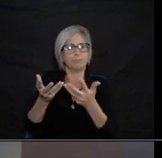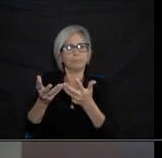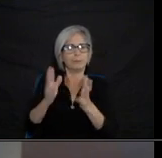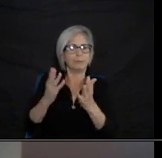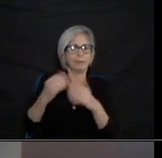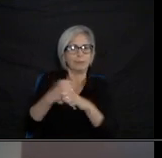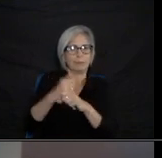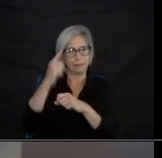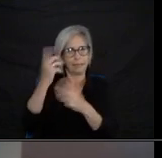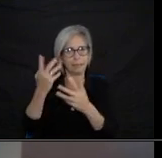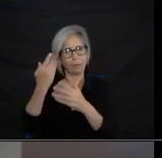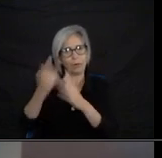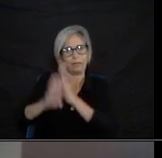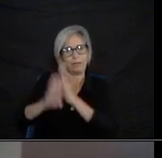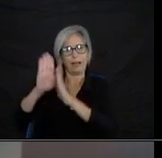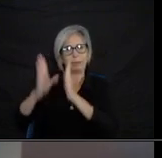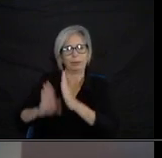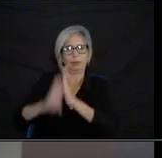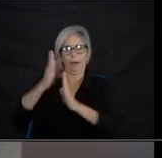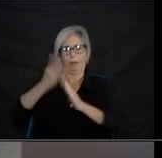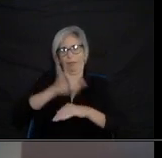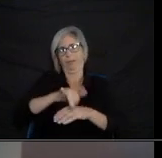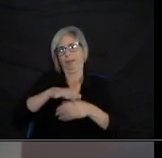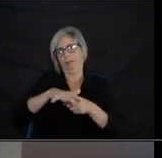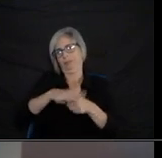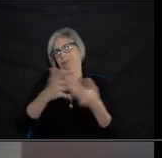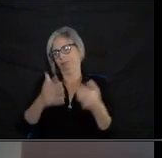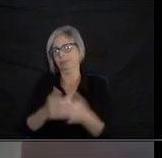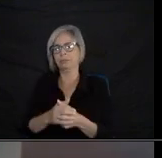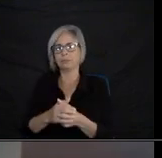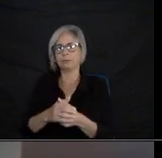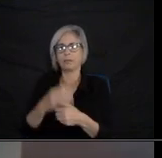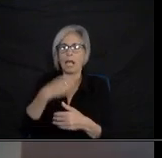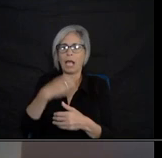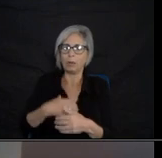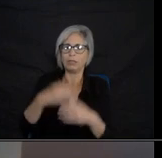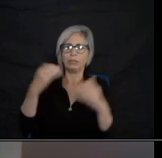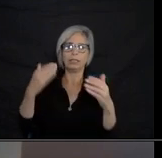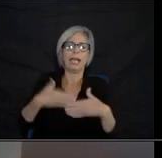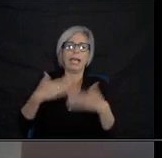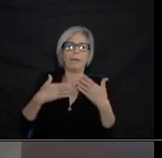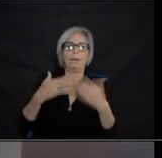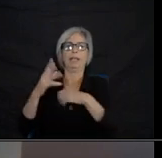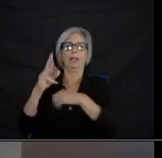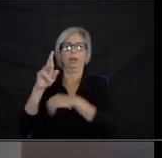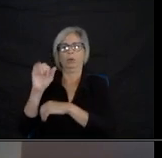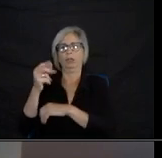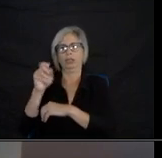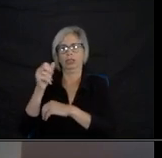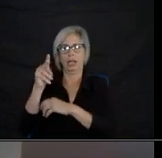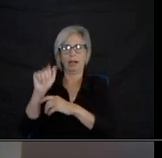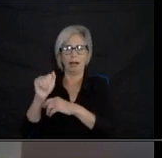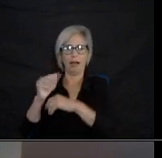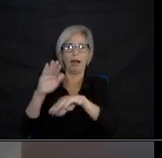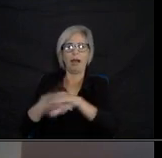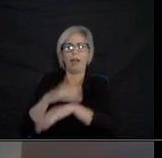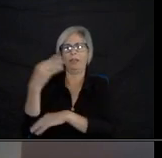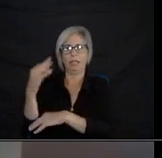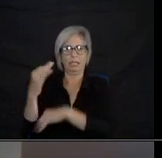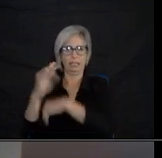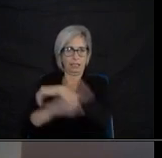reasonable for these developers to develop them. I wish everyone a happy Rosh Hashanah on the 19th and